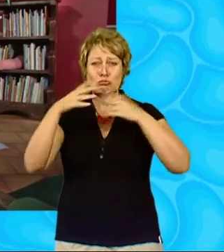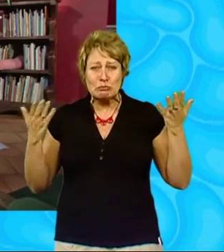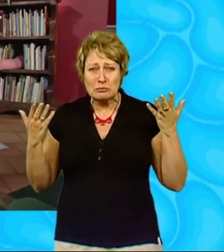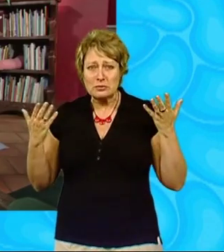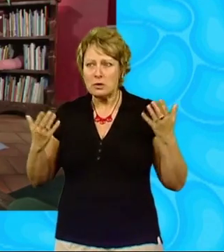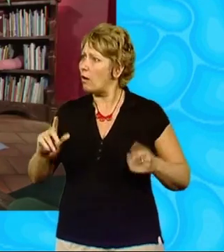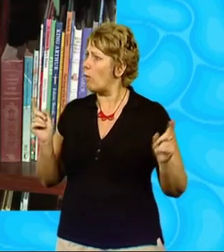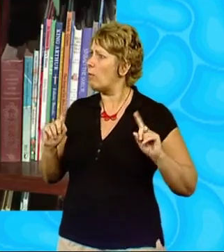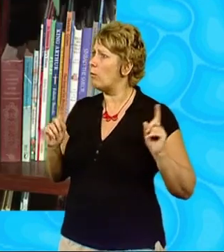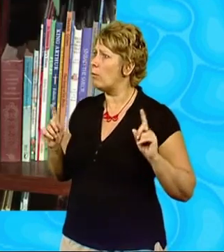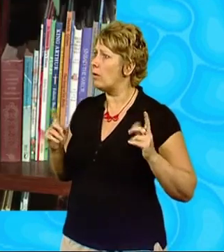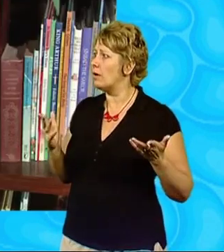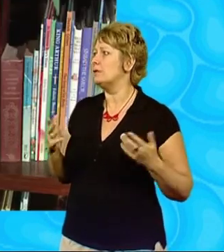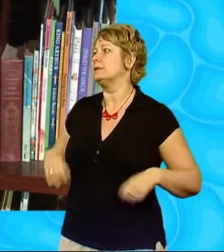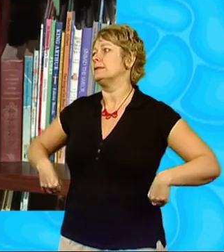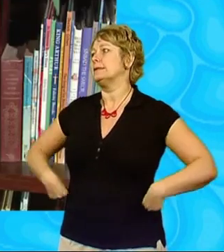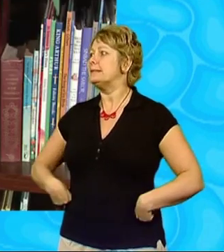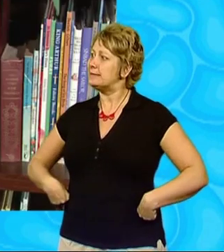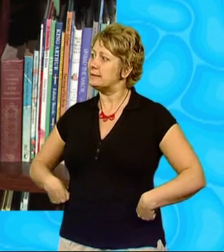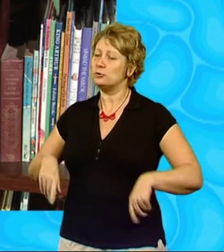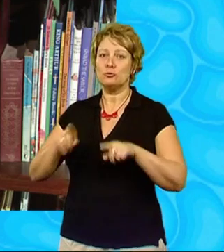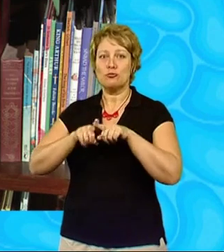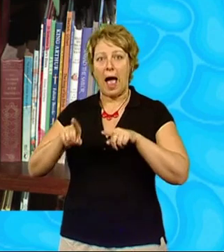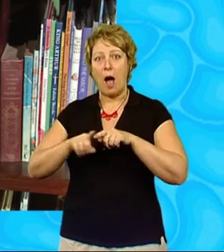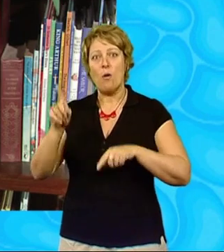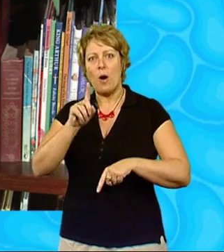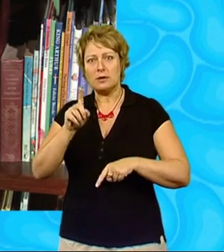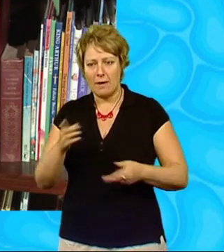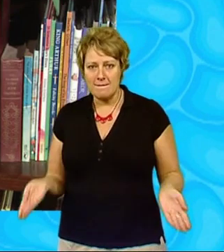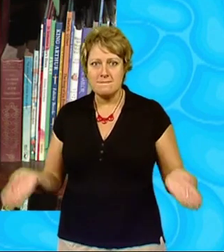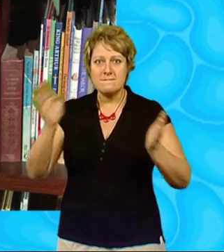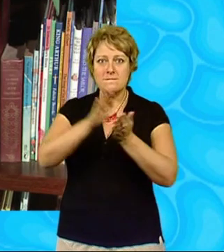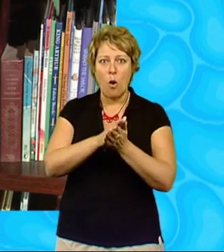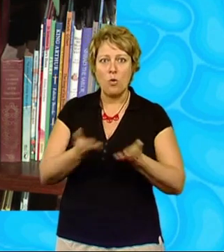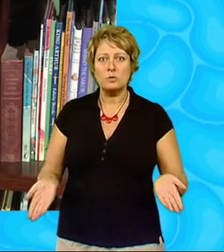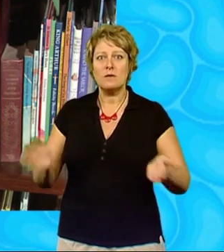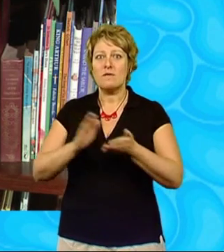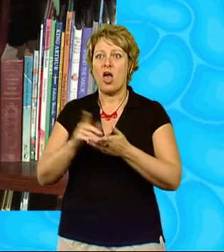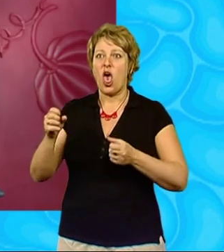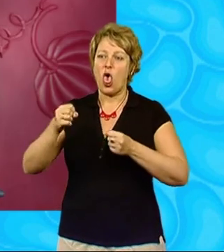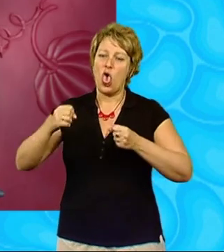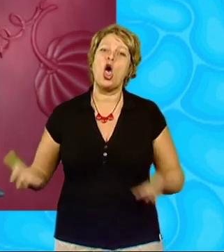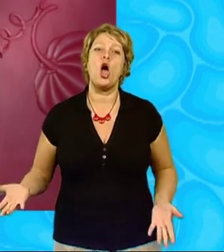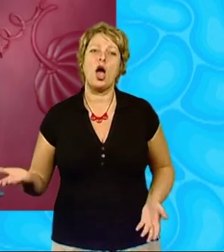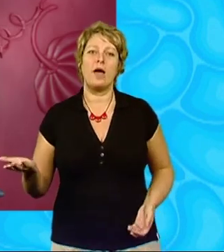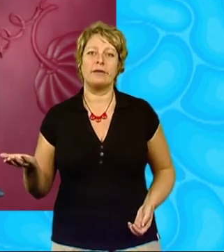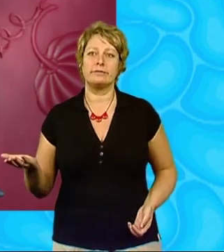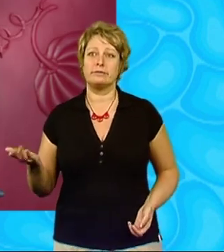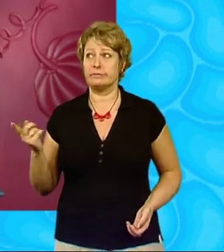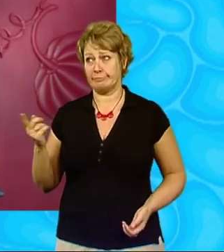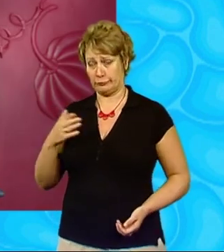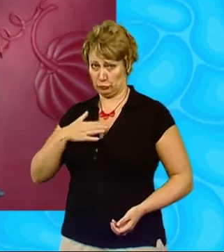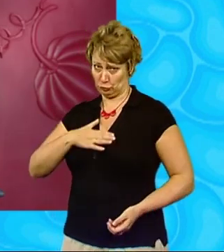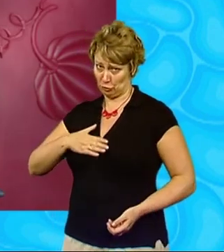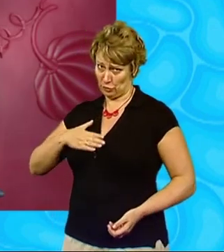What's happened? We were trying to fold a sheet. But Chloe let go of her end. I'm sorry,